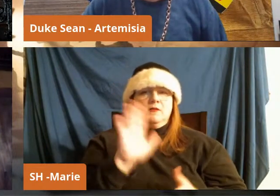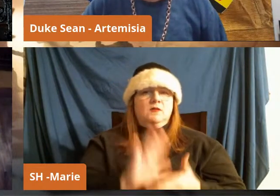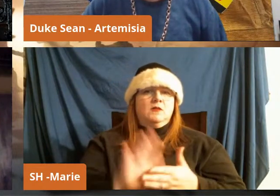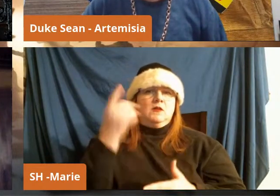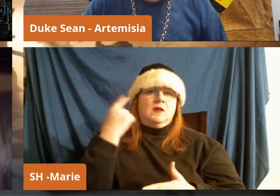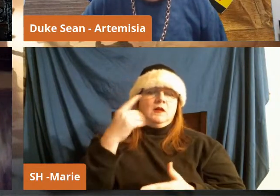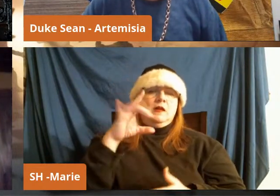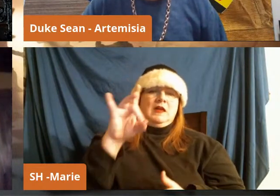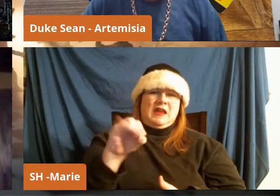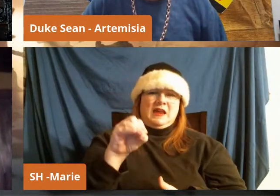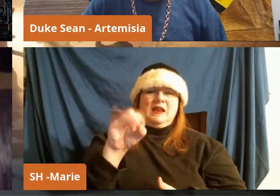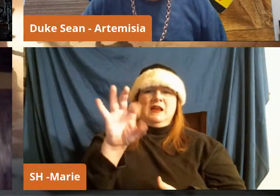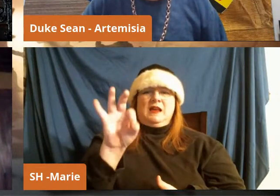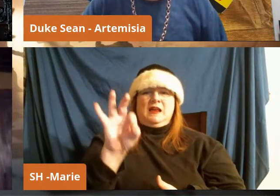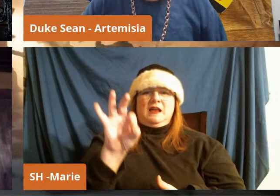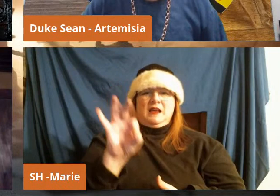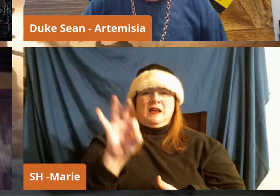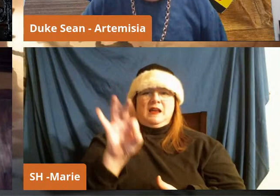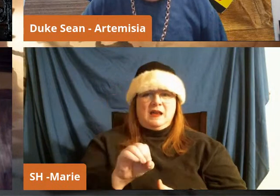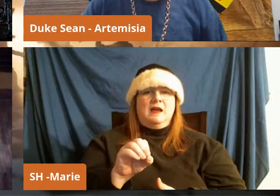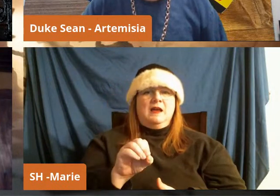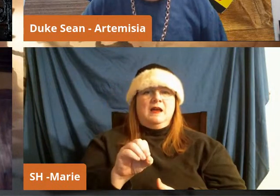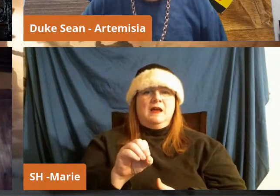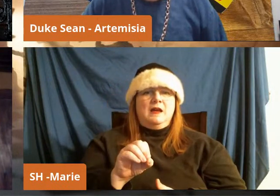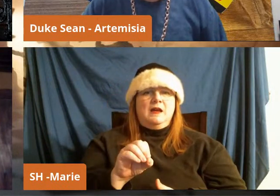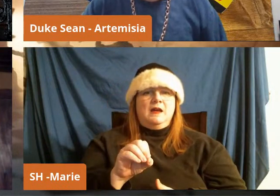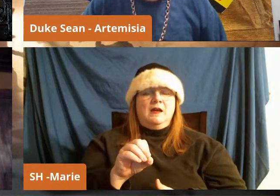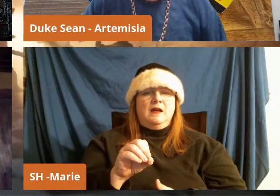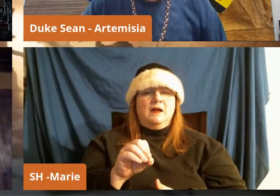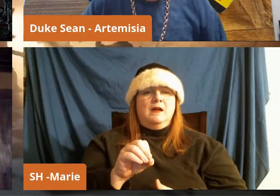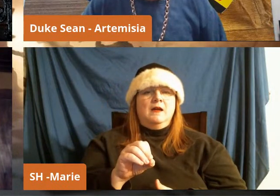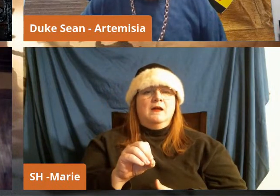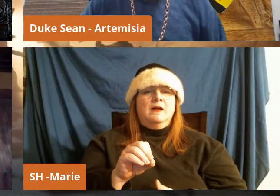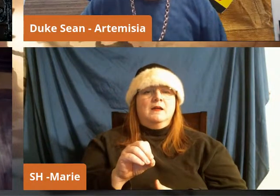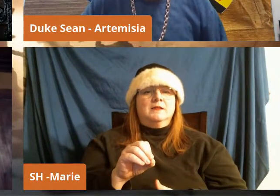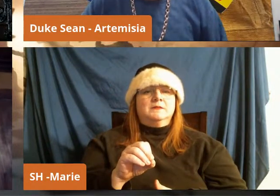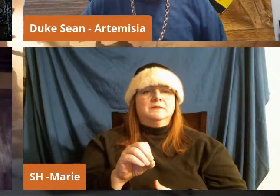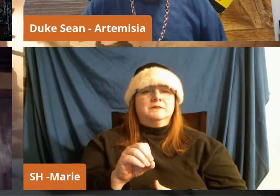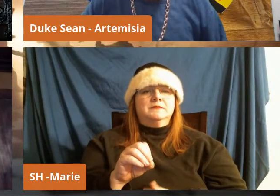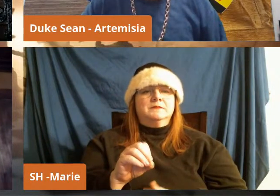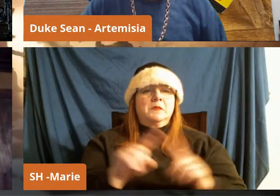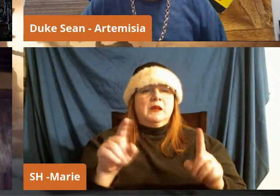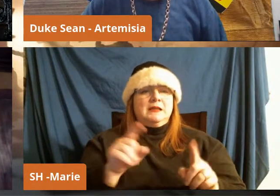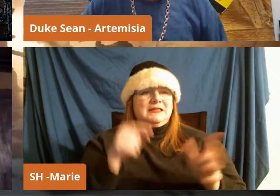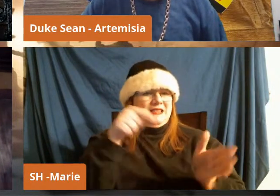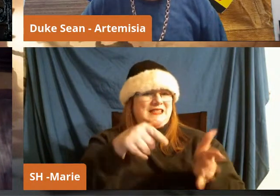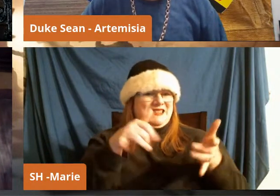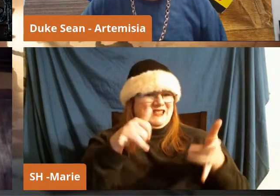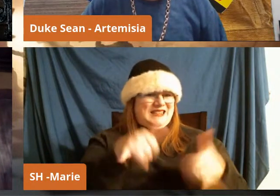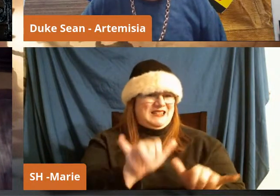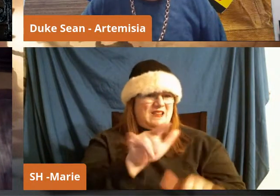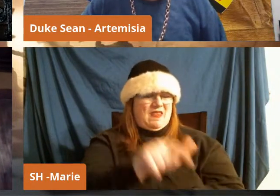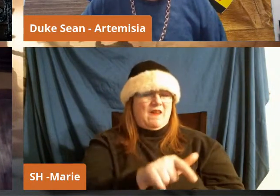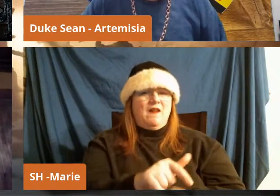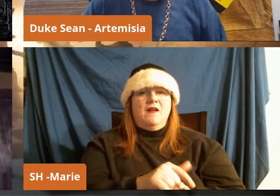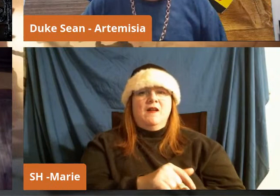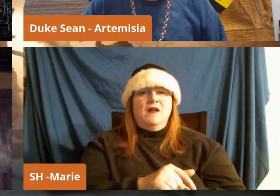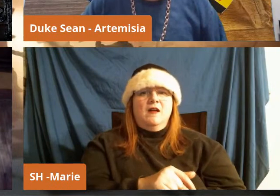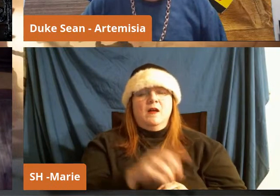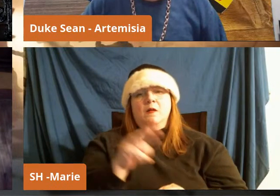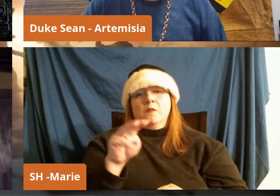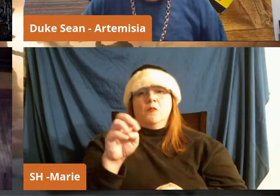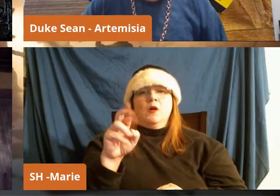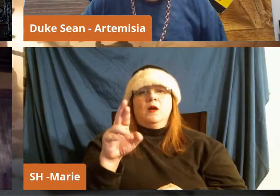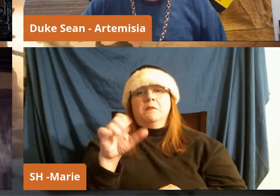in the 80s and 90s. I'm going to say the 90s was its heyday, yeah. So. Yeah, but it's still there. And I know Brian of